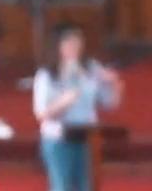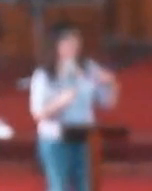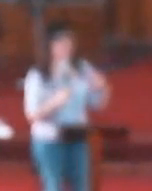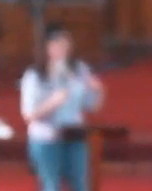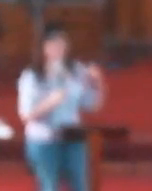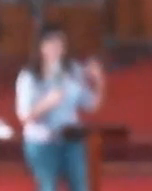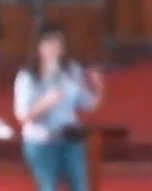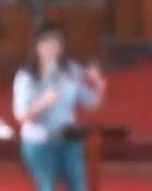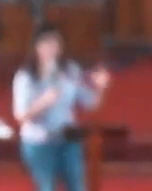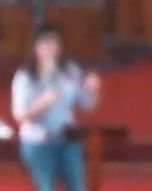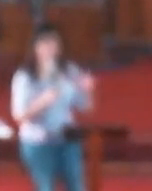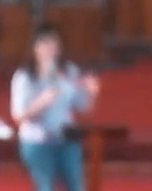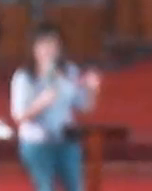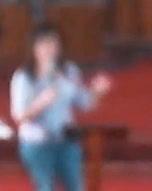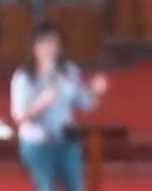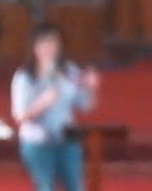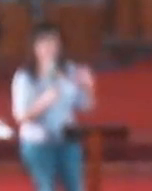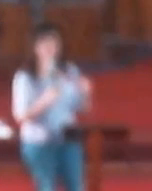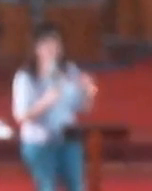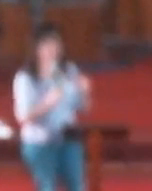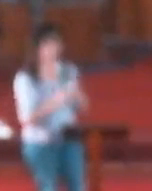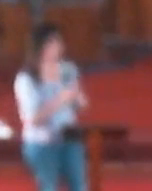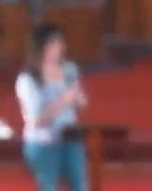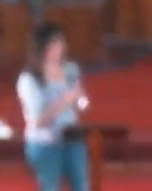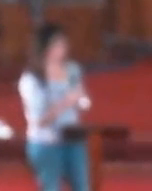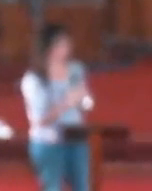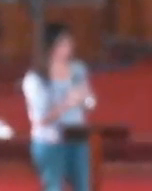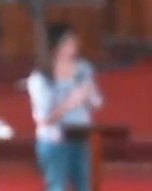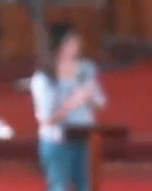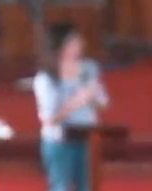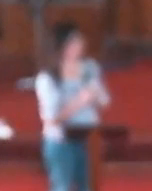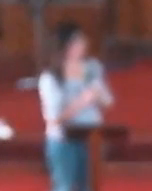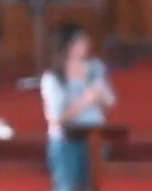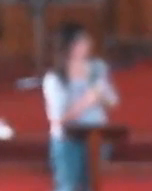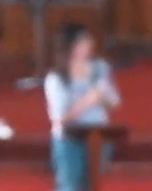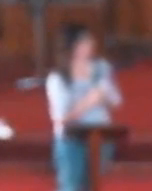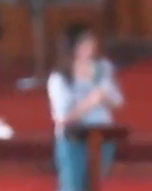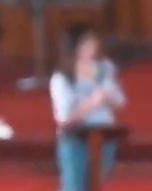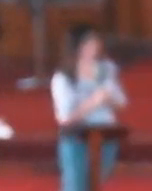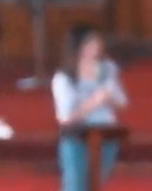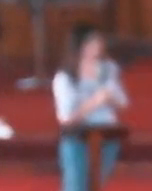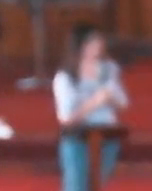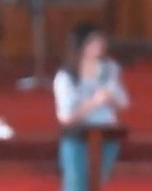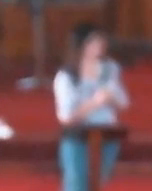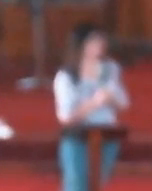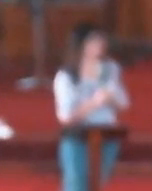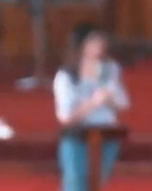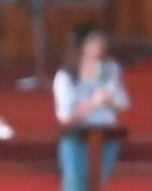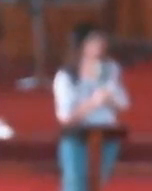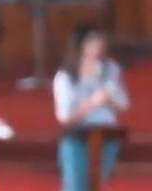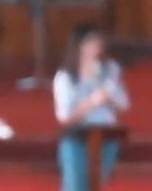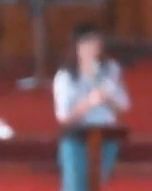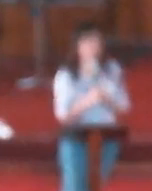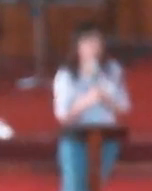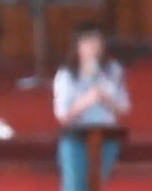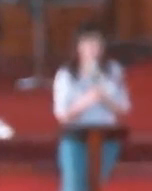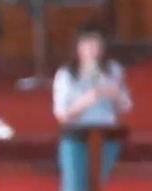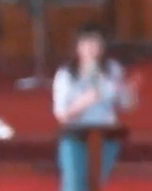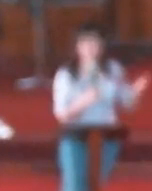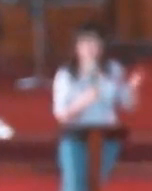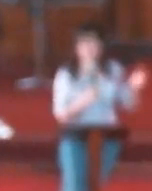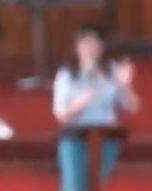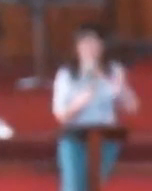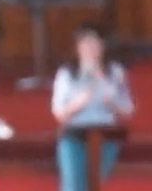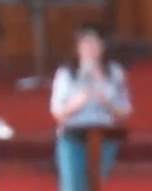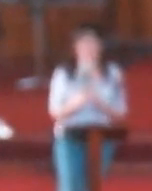things and I can also make a man in my image. Y entonces Jesús le dice, bueno, adelante. So Jesus says,